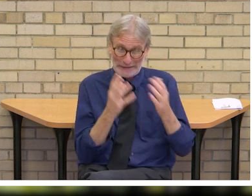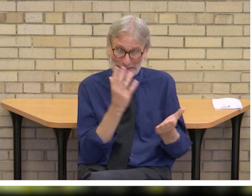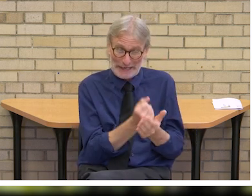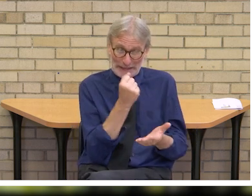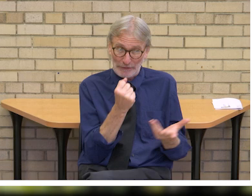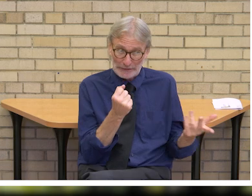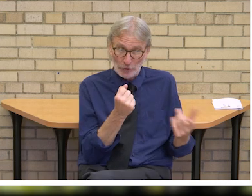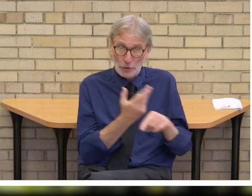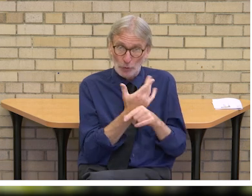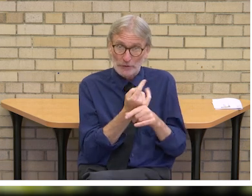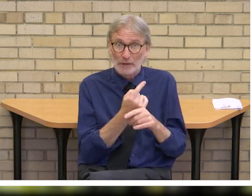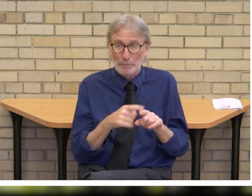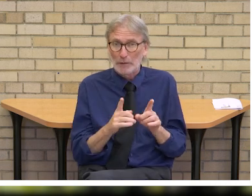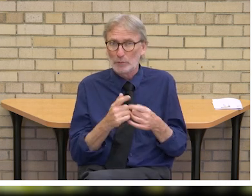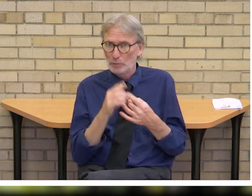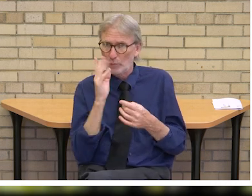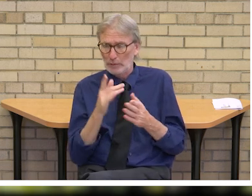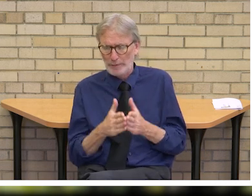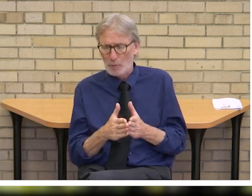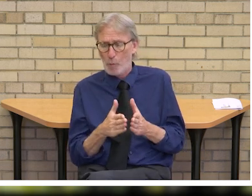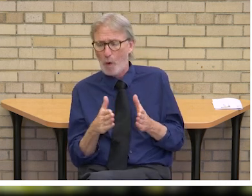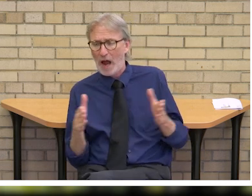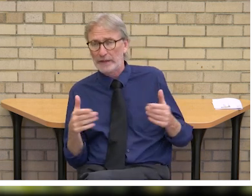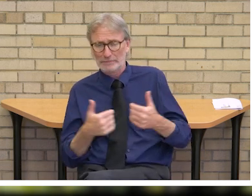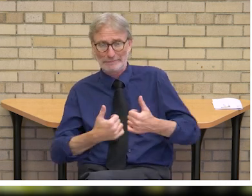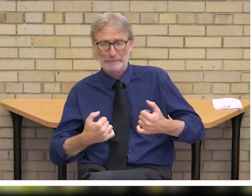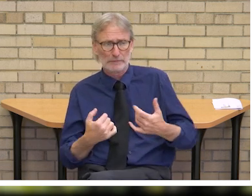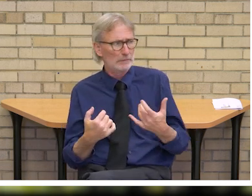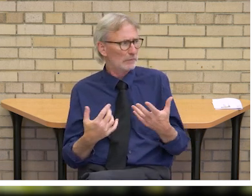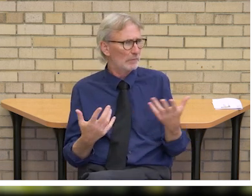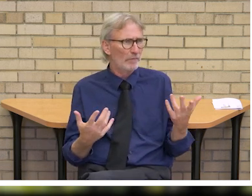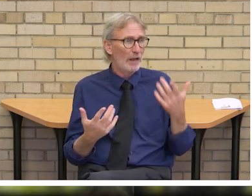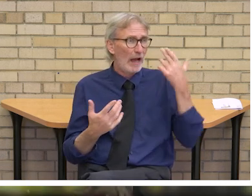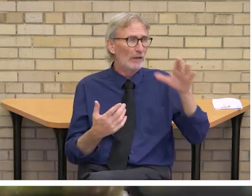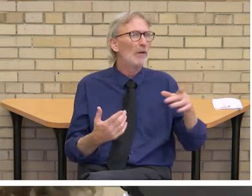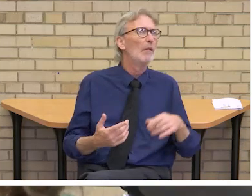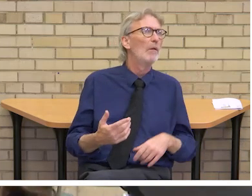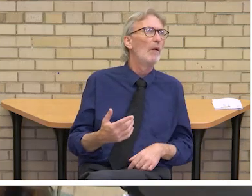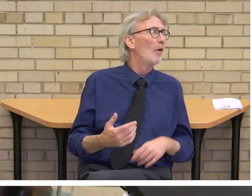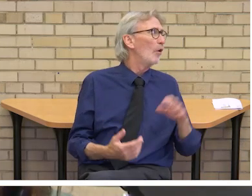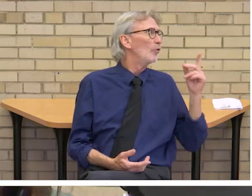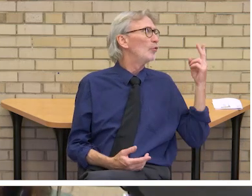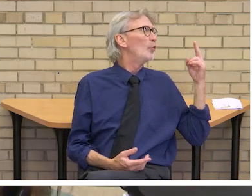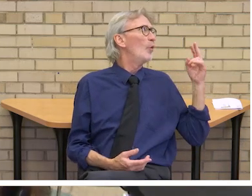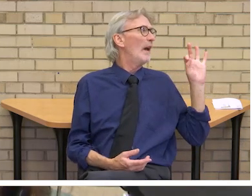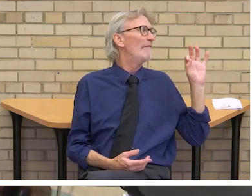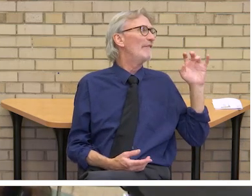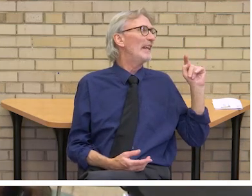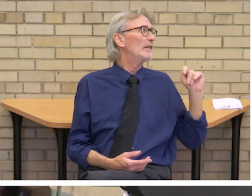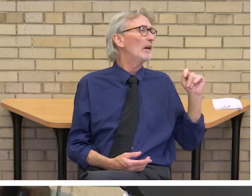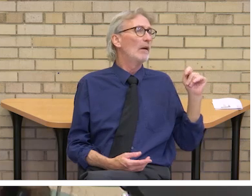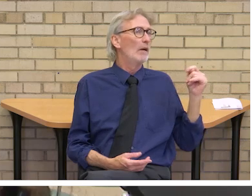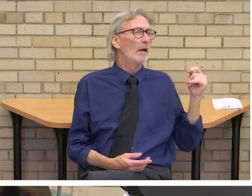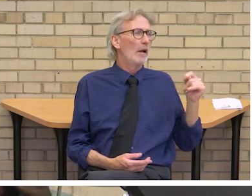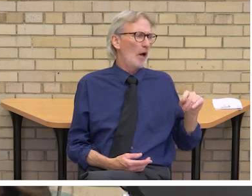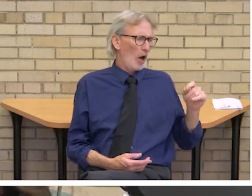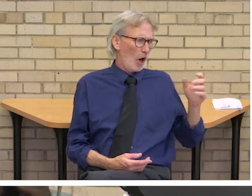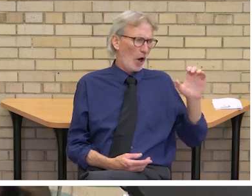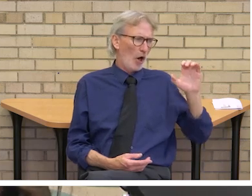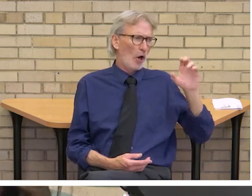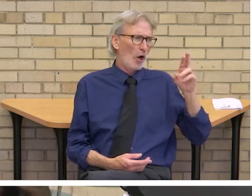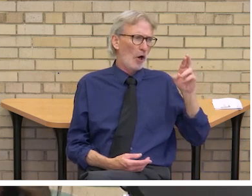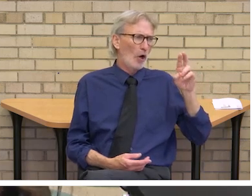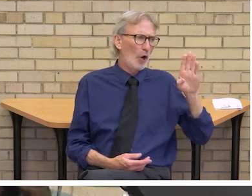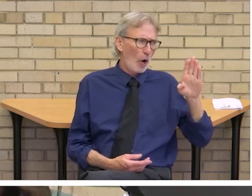deck will be widened. I don't know if anyone can shout it. Roughly 2 feet, well, the curb to curb, where